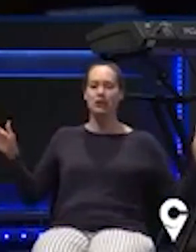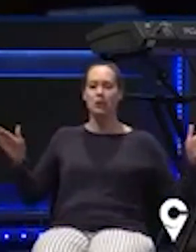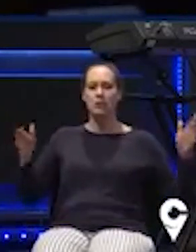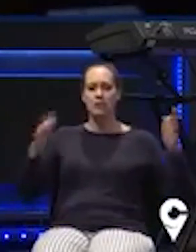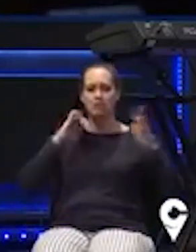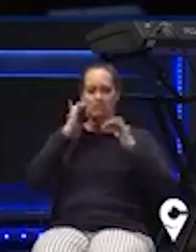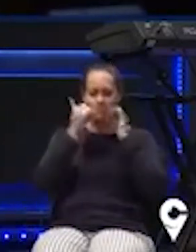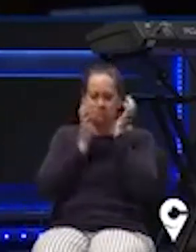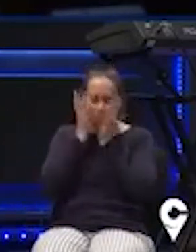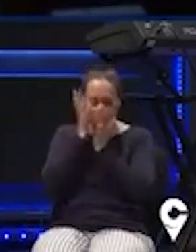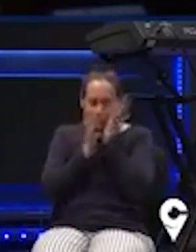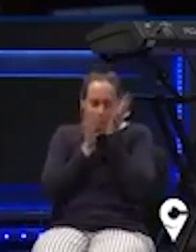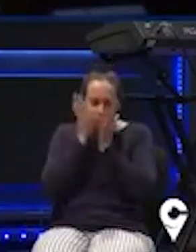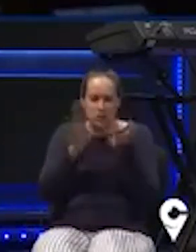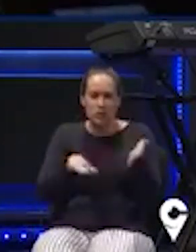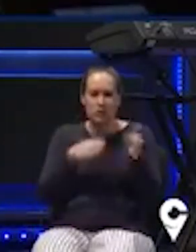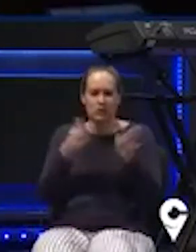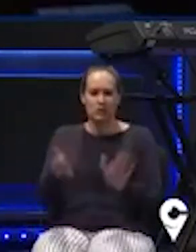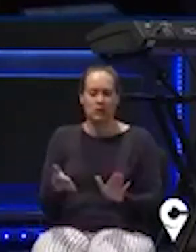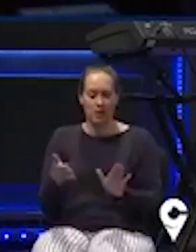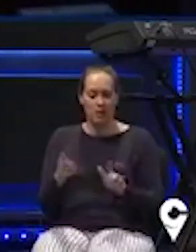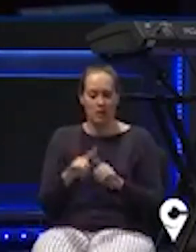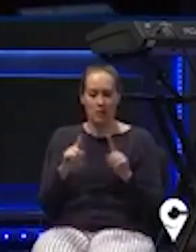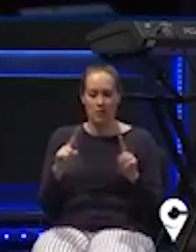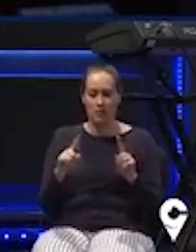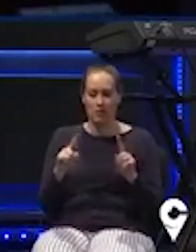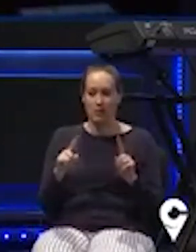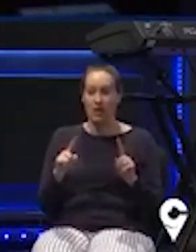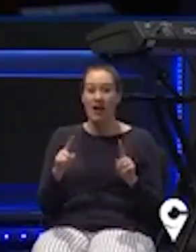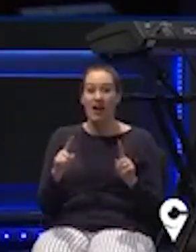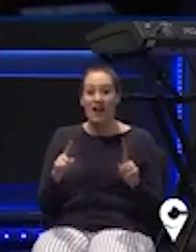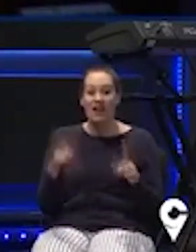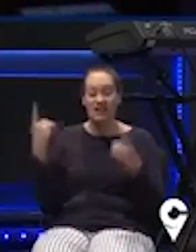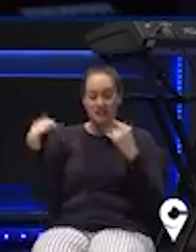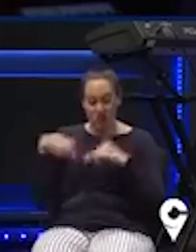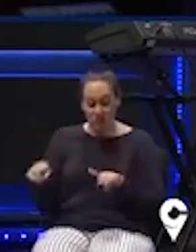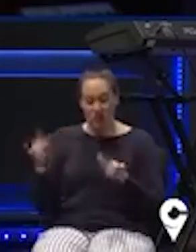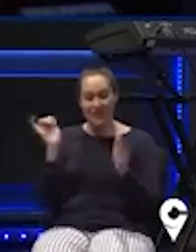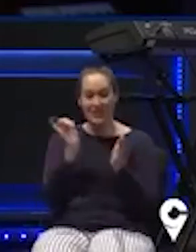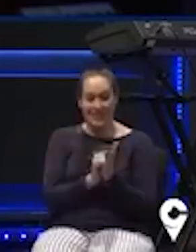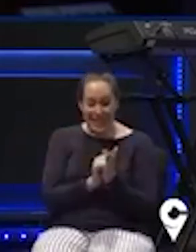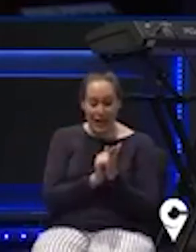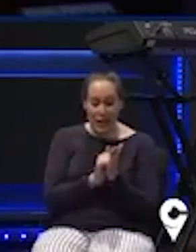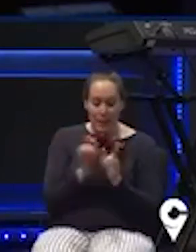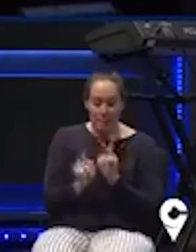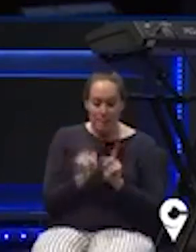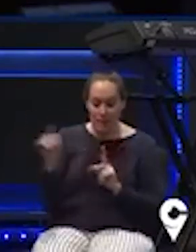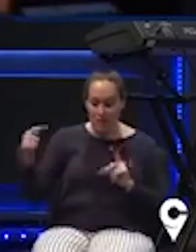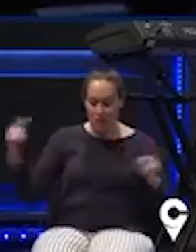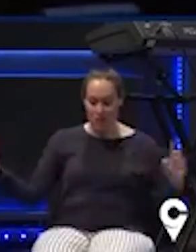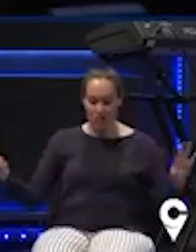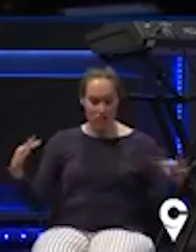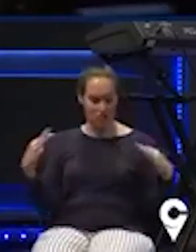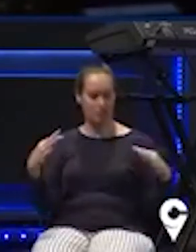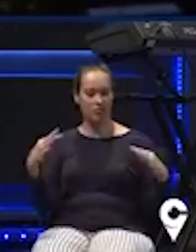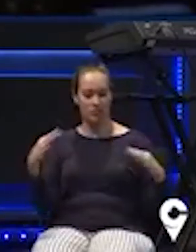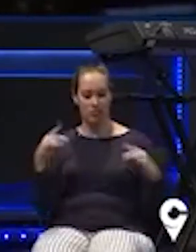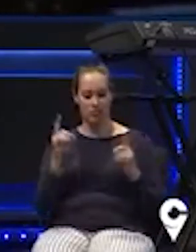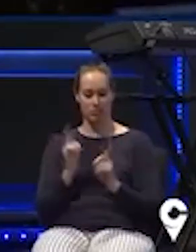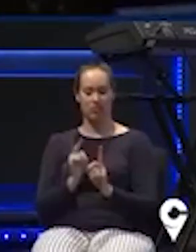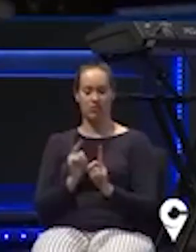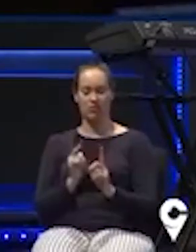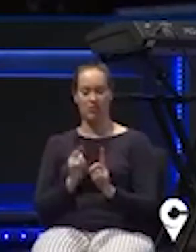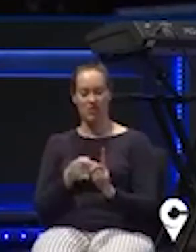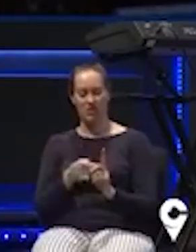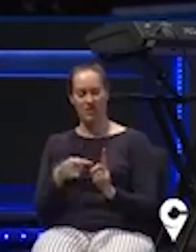midst of all that, the people around him are insulting him. Even one of the other thieves on the cross insults him and says, hey, if you're who you